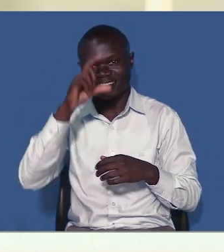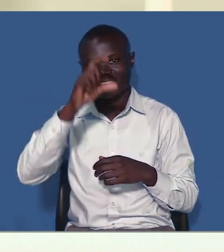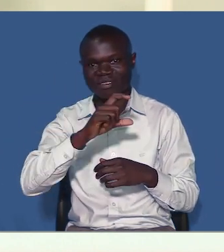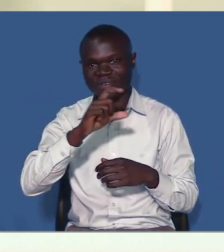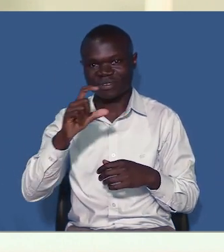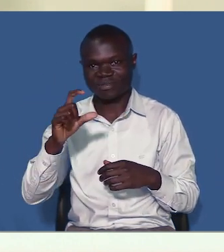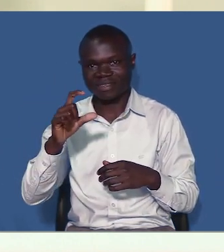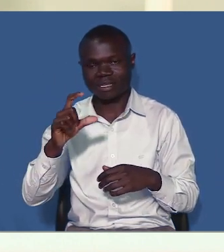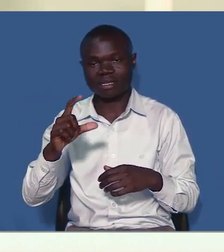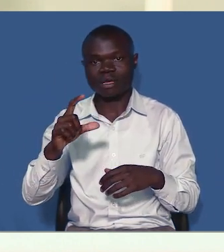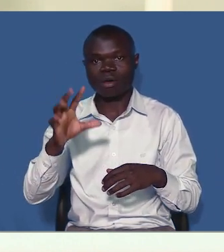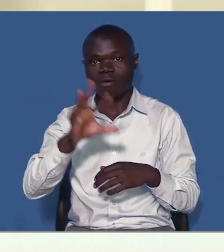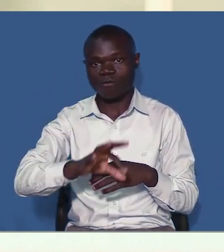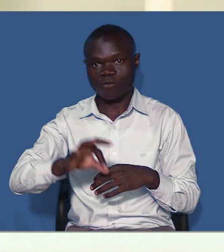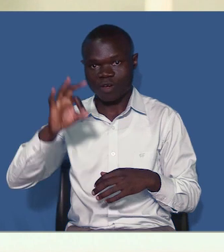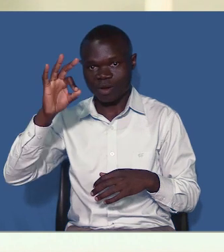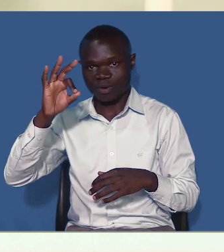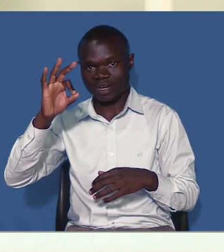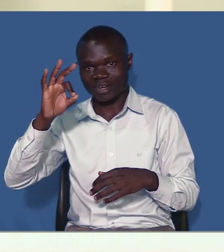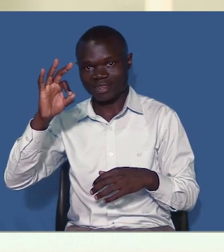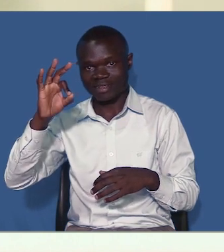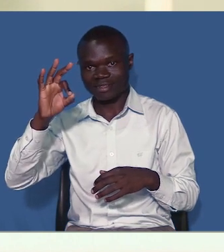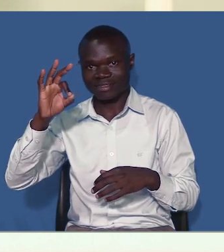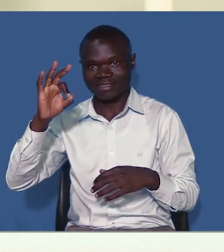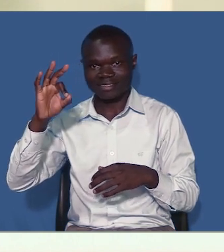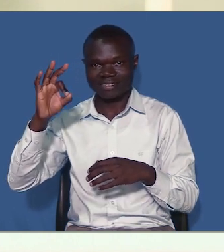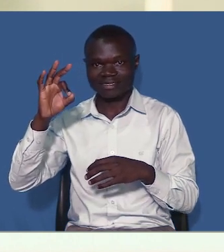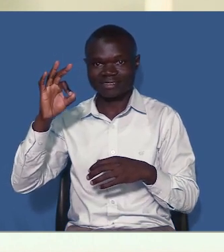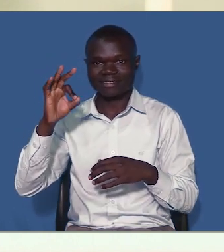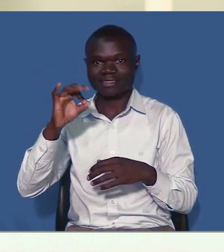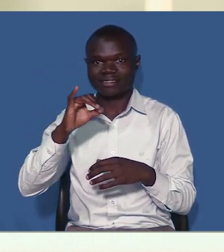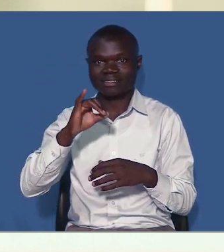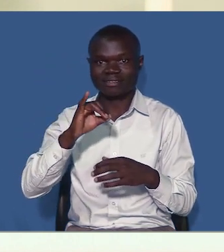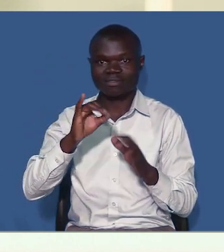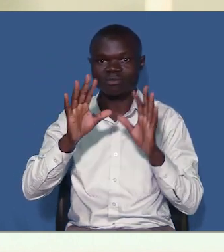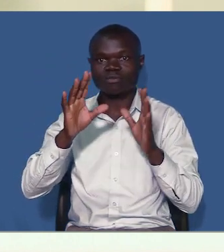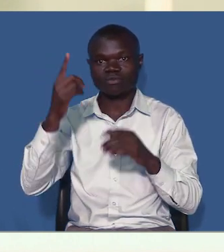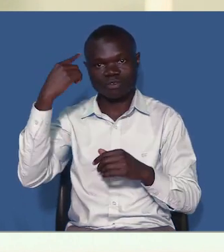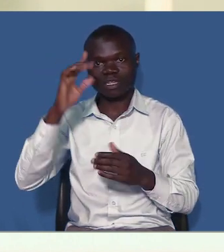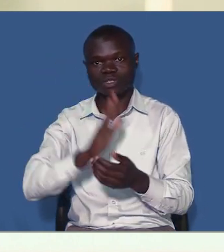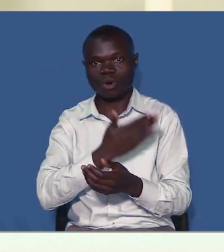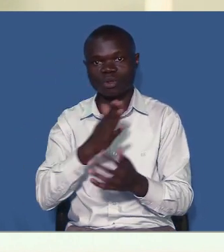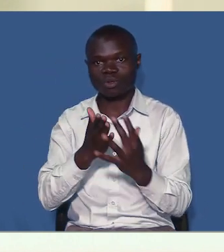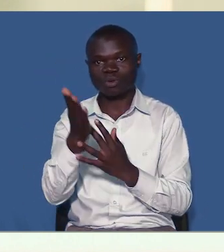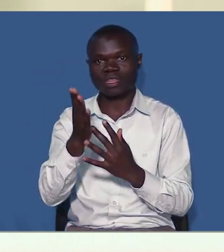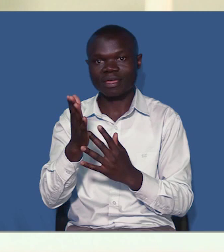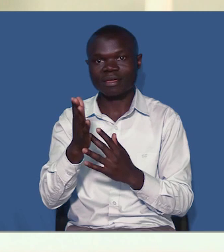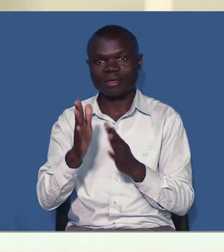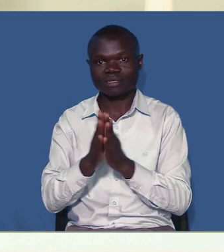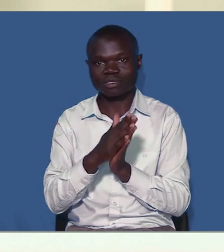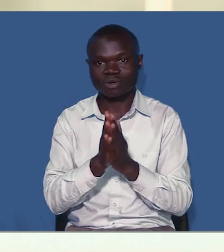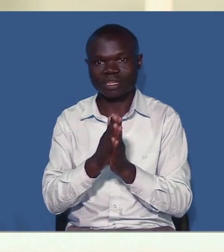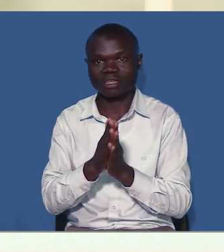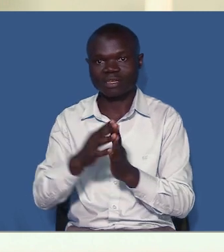1873 found inspiration for the song through the passage of Hebrews chapter 10, verse 22. Let us